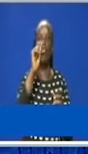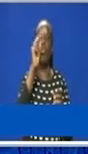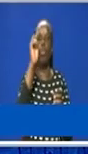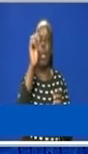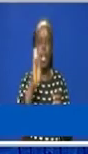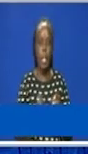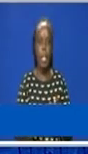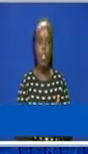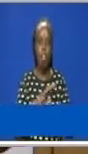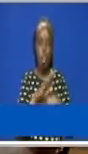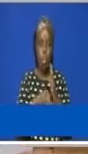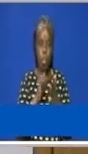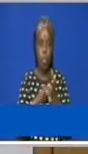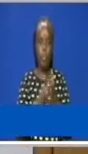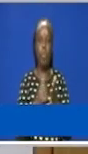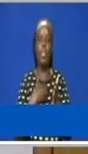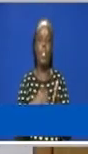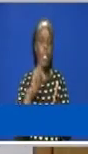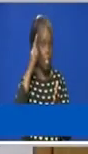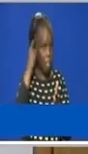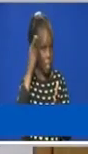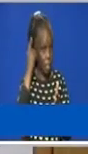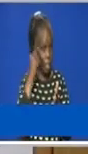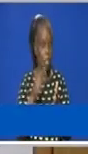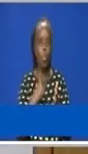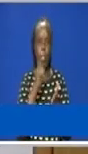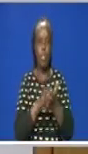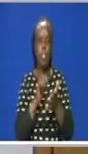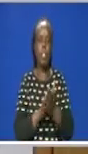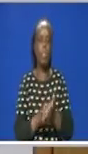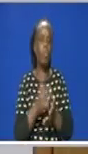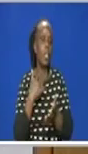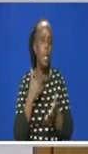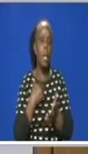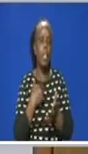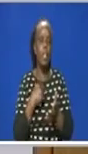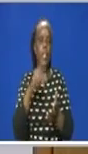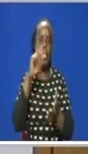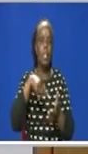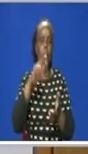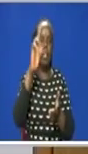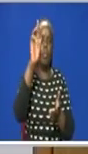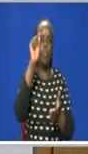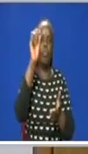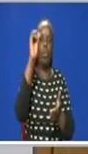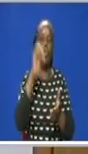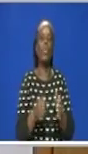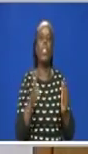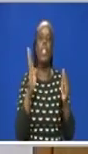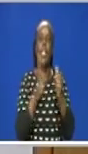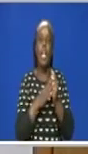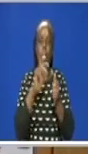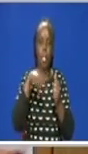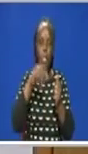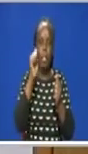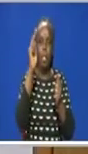And we also said that initially it used to be said that we still had the Pluto. The Pluto being the ninth. Yes, the ninth planet, but